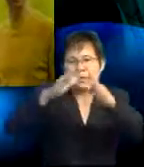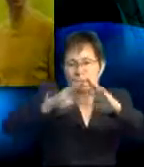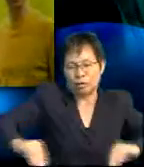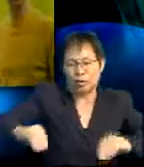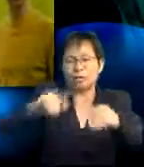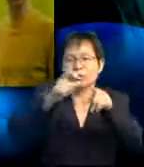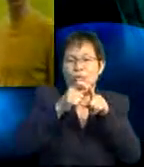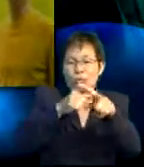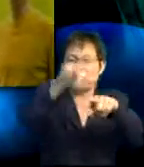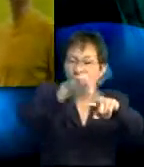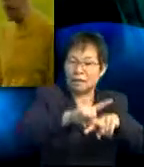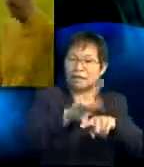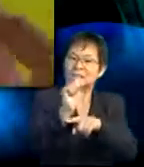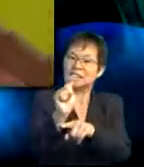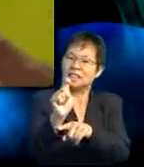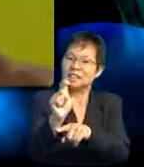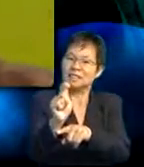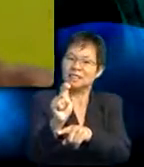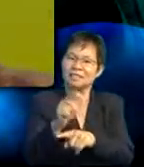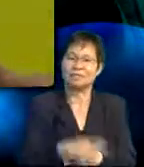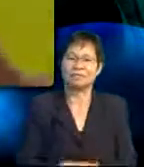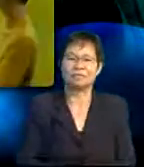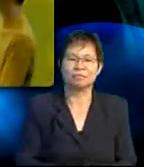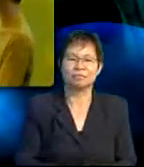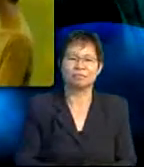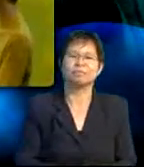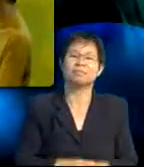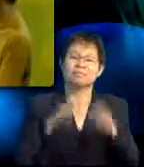finish the word? The letter T.